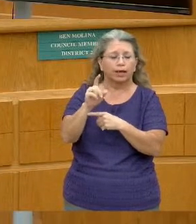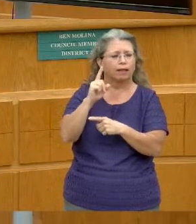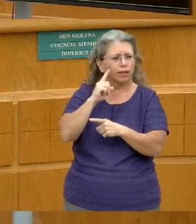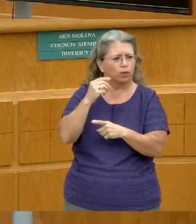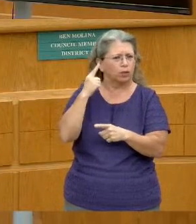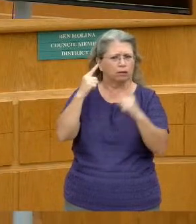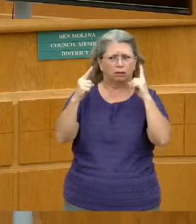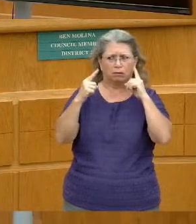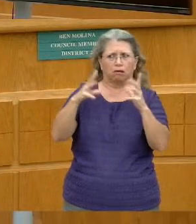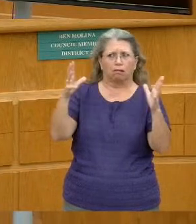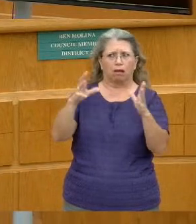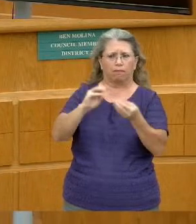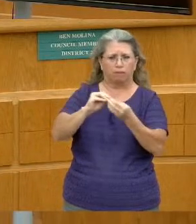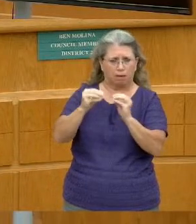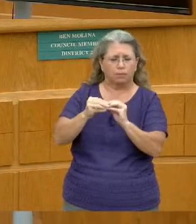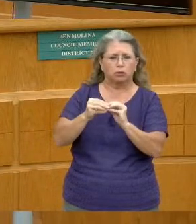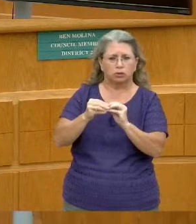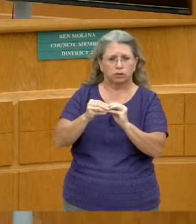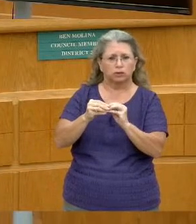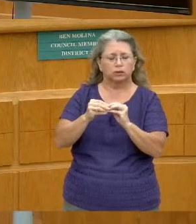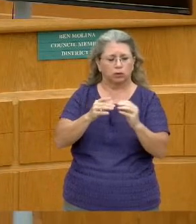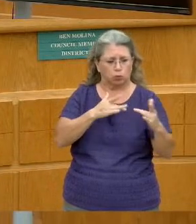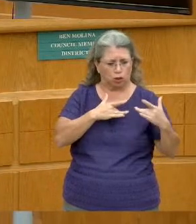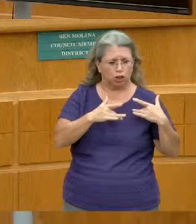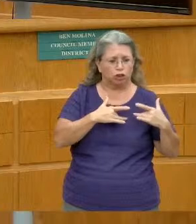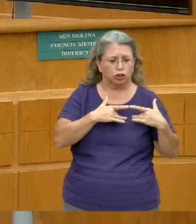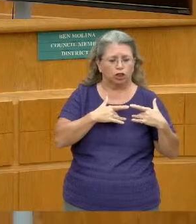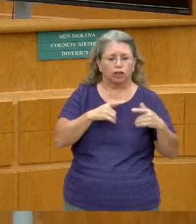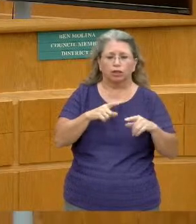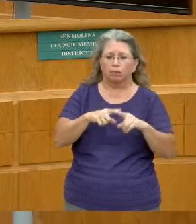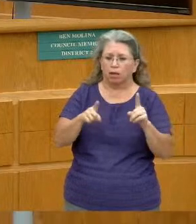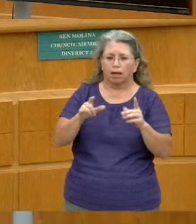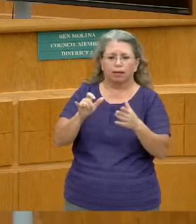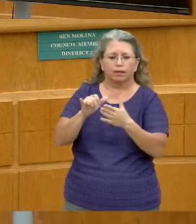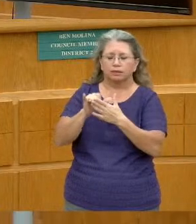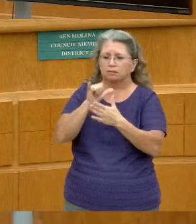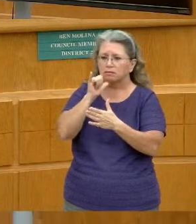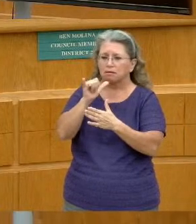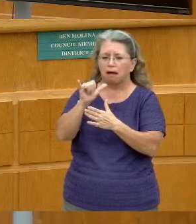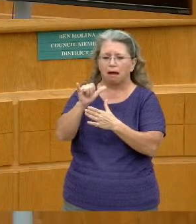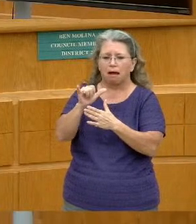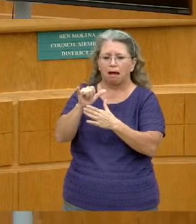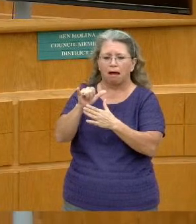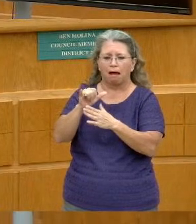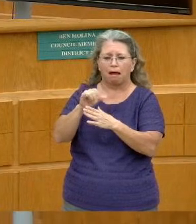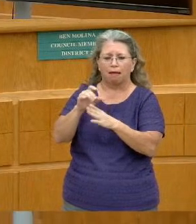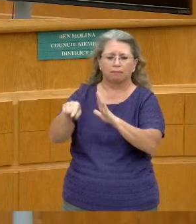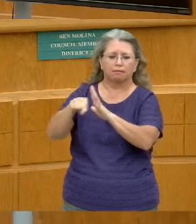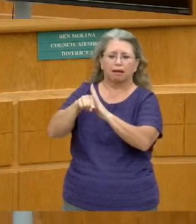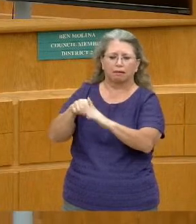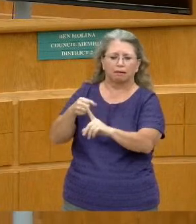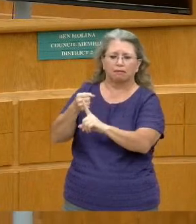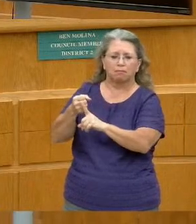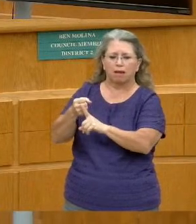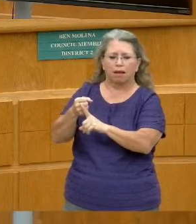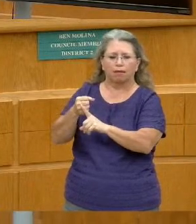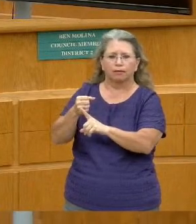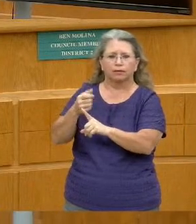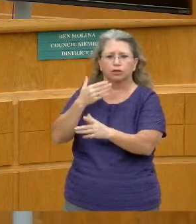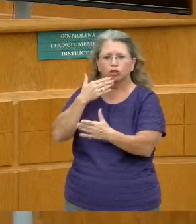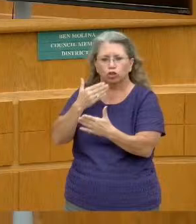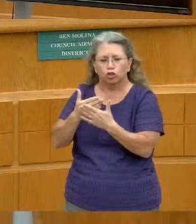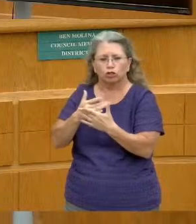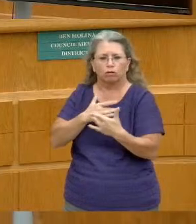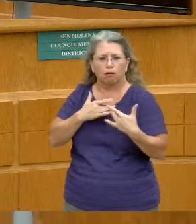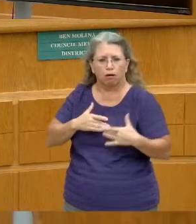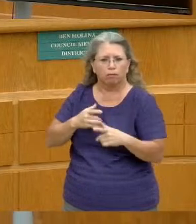concerned about that, it hasn't affected the goodness and the generosity of the people of Nueces County and Corpus Christi. And I'm just so